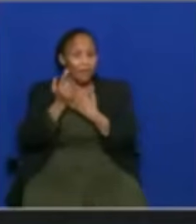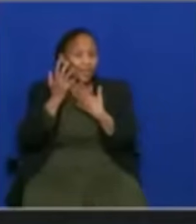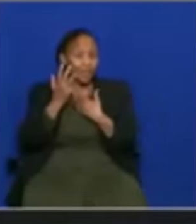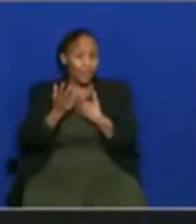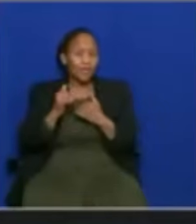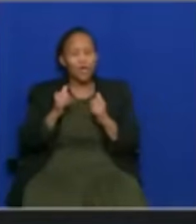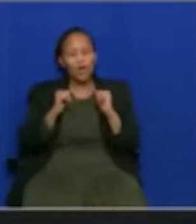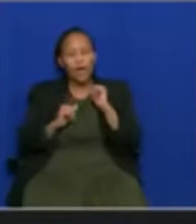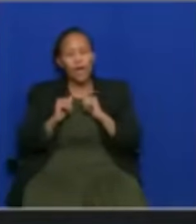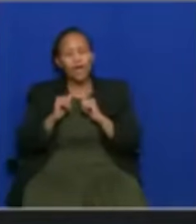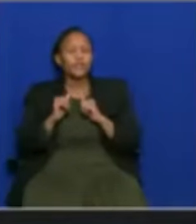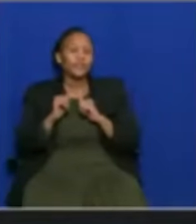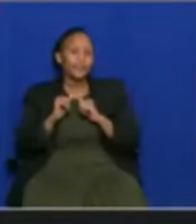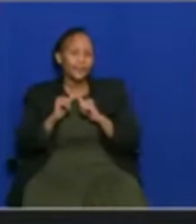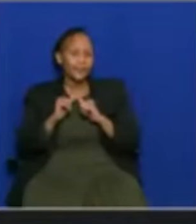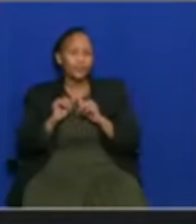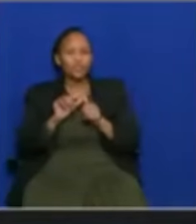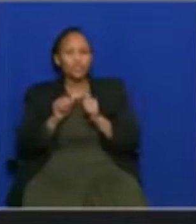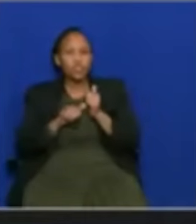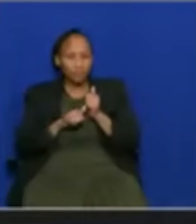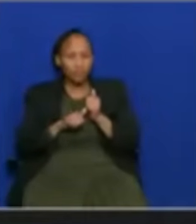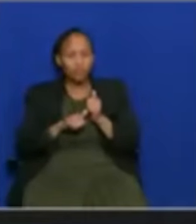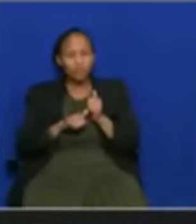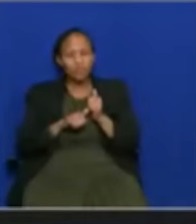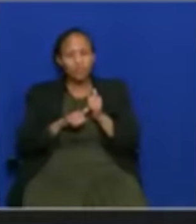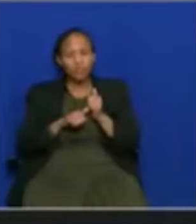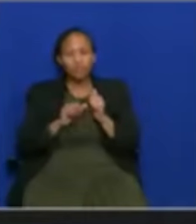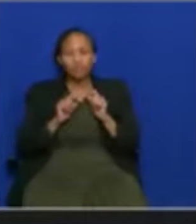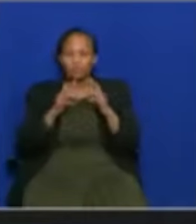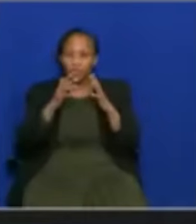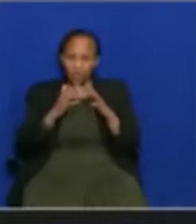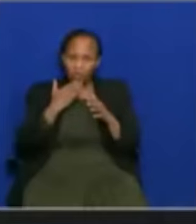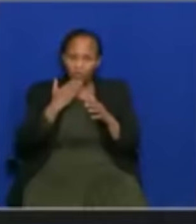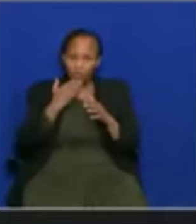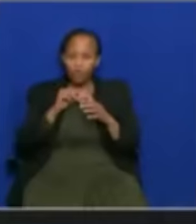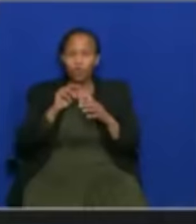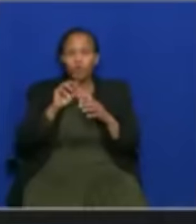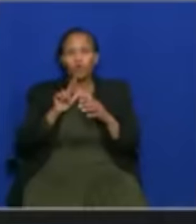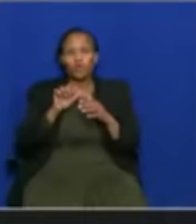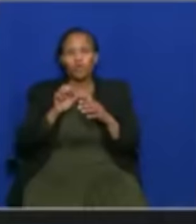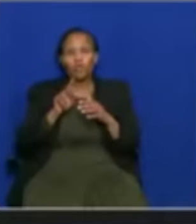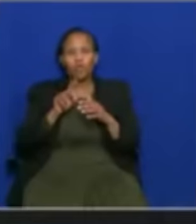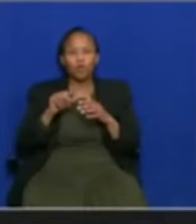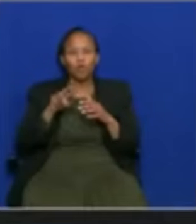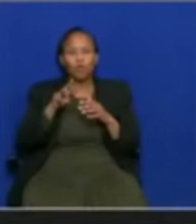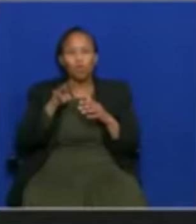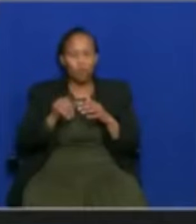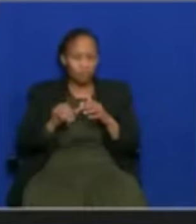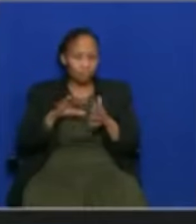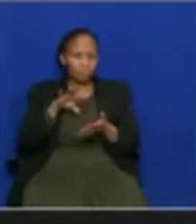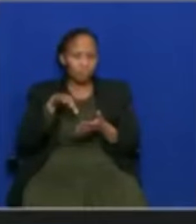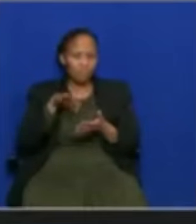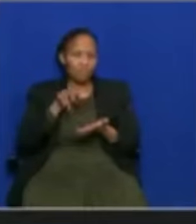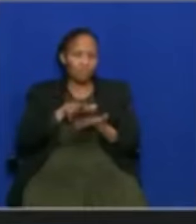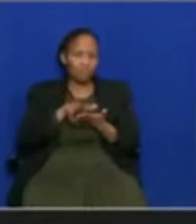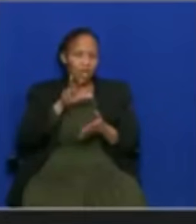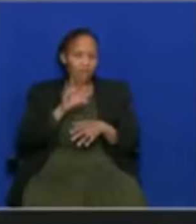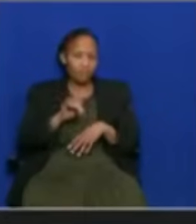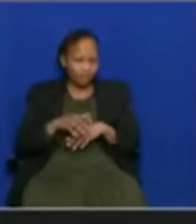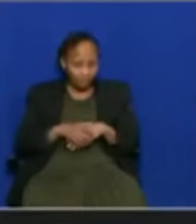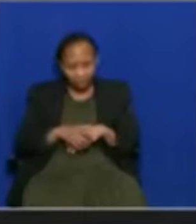at that time was General Nkua. She approved it. Yes. Yes. So the only point I sought to make that it's not correct to